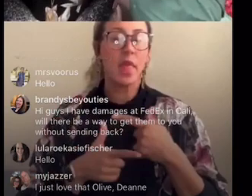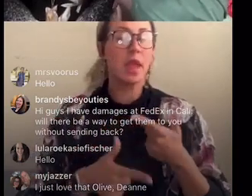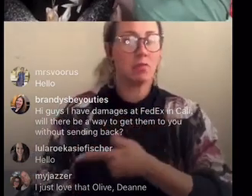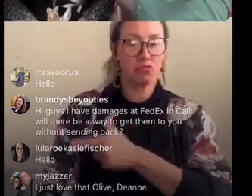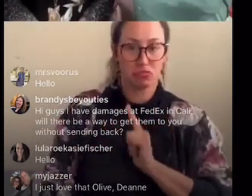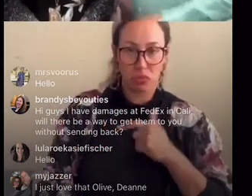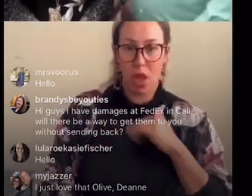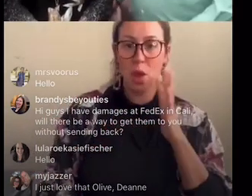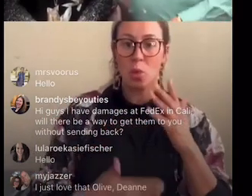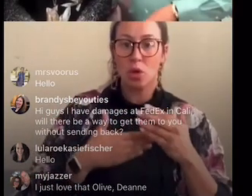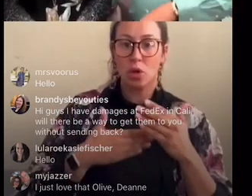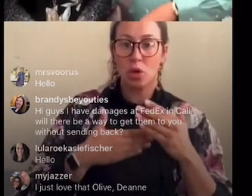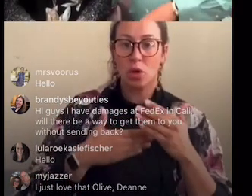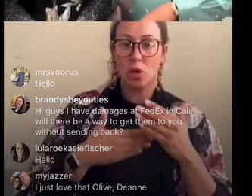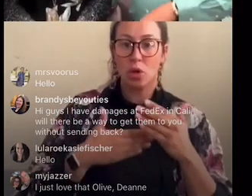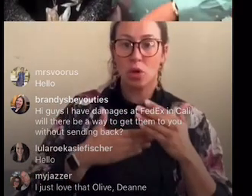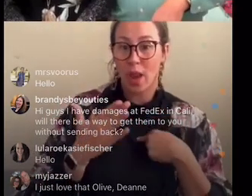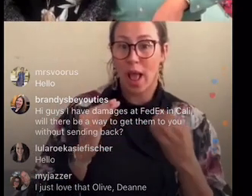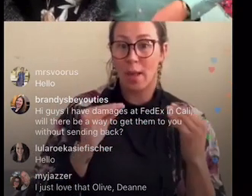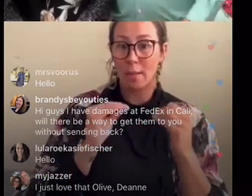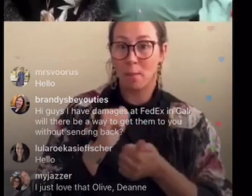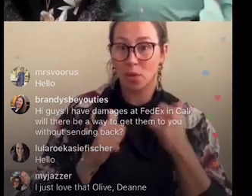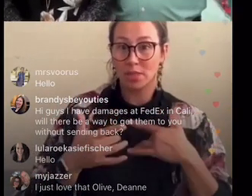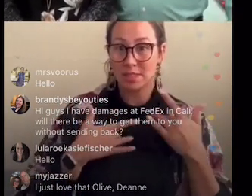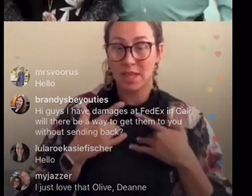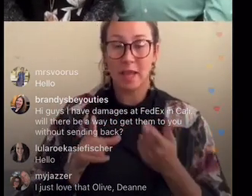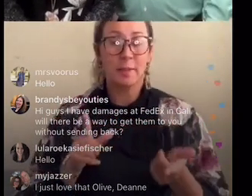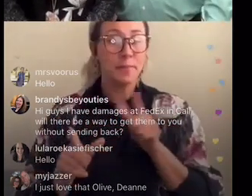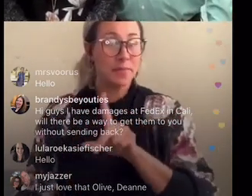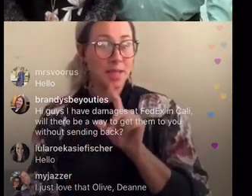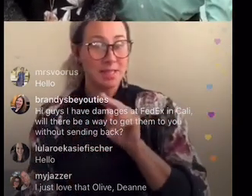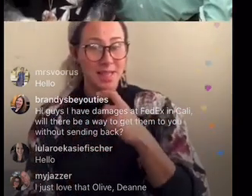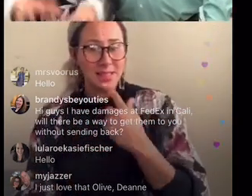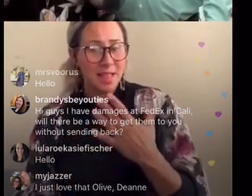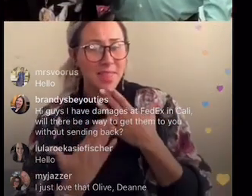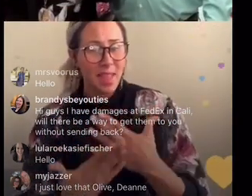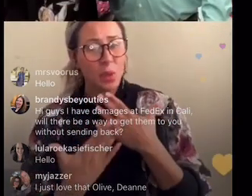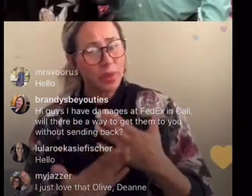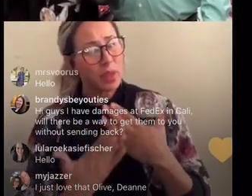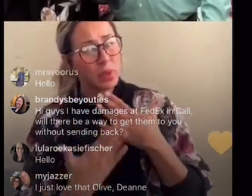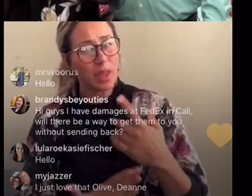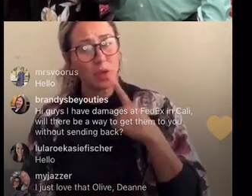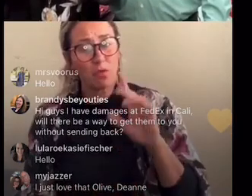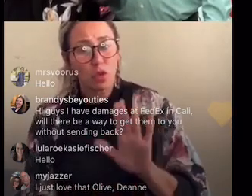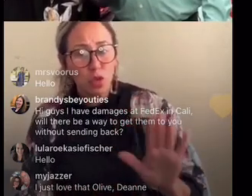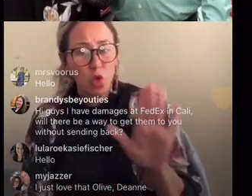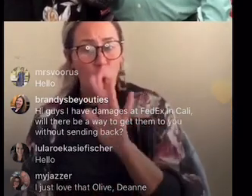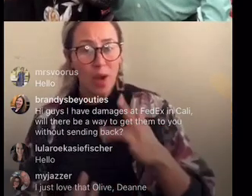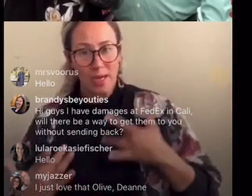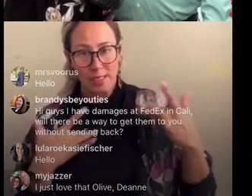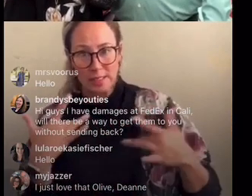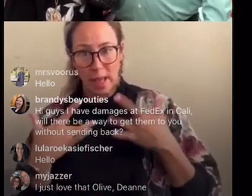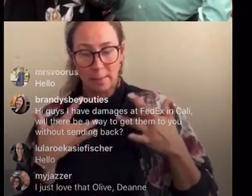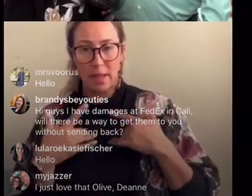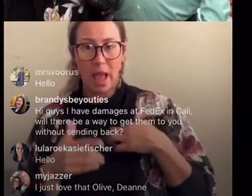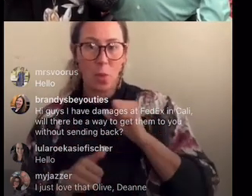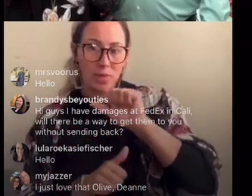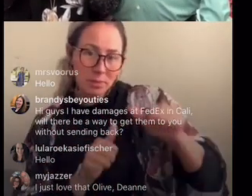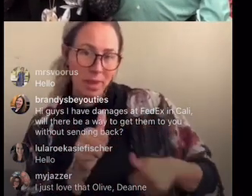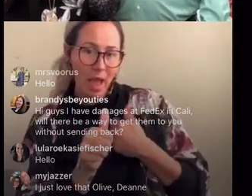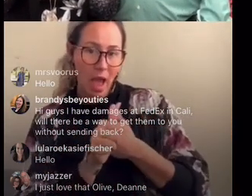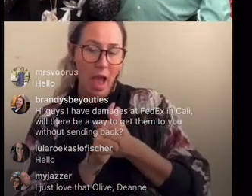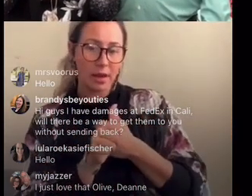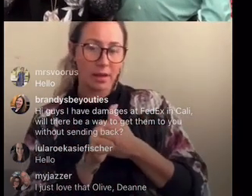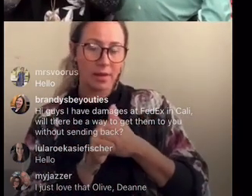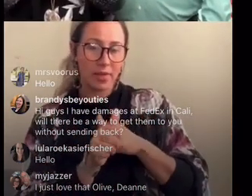about, and then I'll let you take the rest of the time. Well, first of all, thank you for your excitement. I was behind the camera watching. You probably